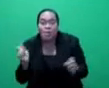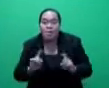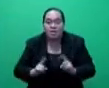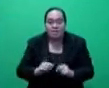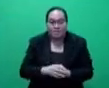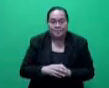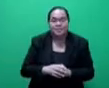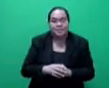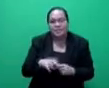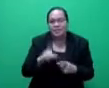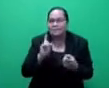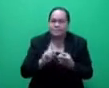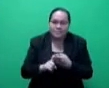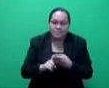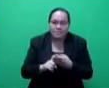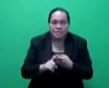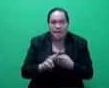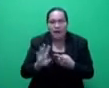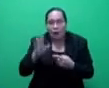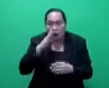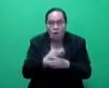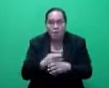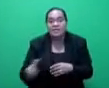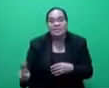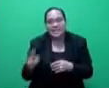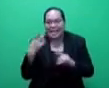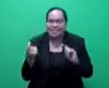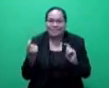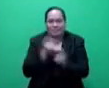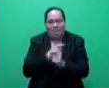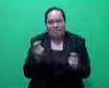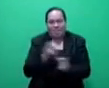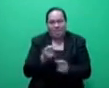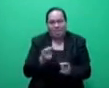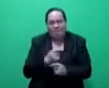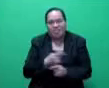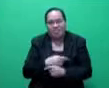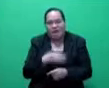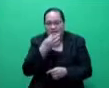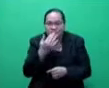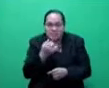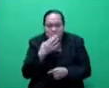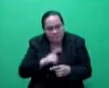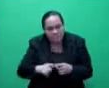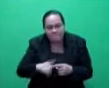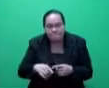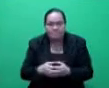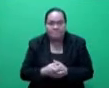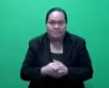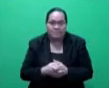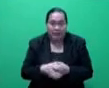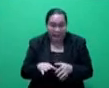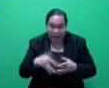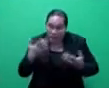suggestions in terms of our second round of reforms that we intend to undertake. Mr. Speaker, sir, now that it